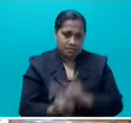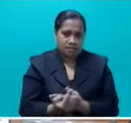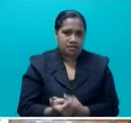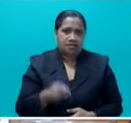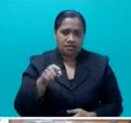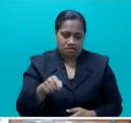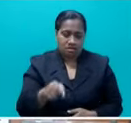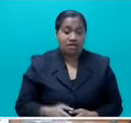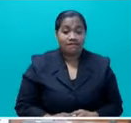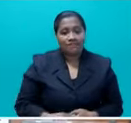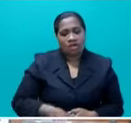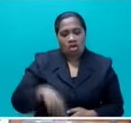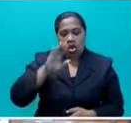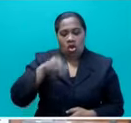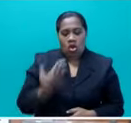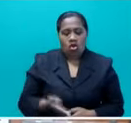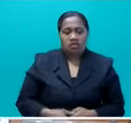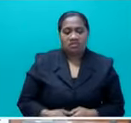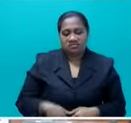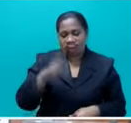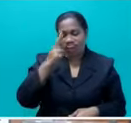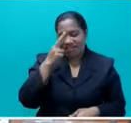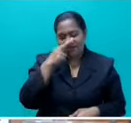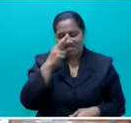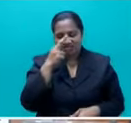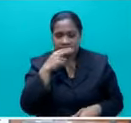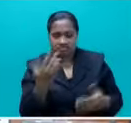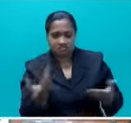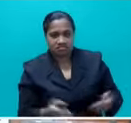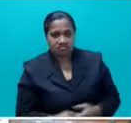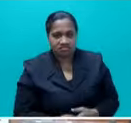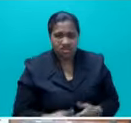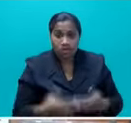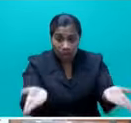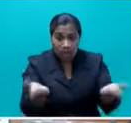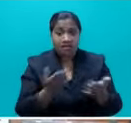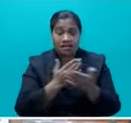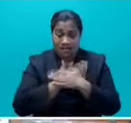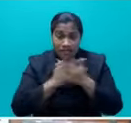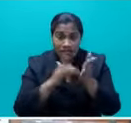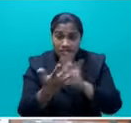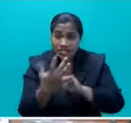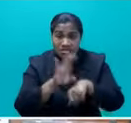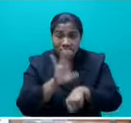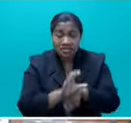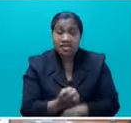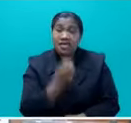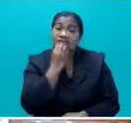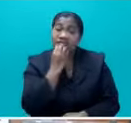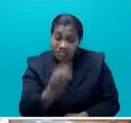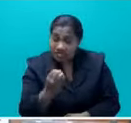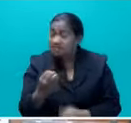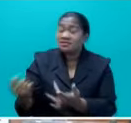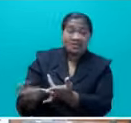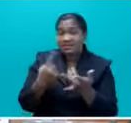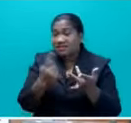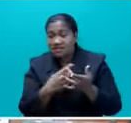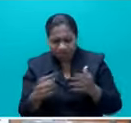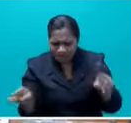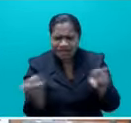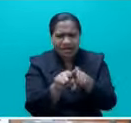and ethnic categorization of our people. Is that the love of Jesus Christ? Jews and Gentiles alike. Didn't he say